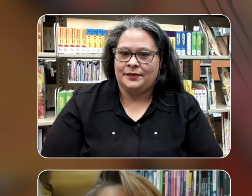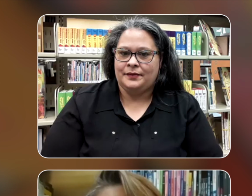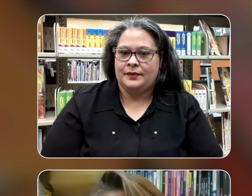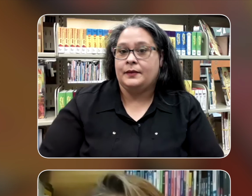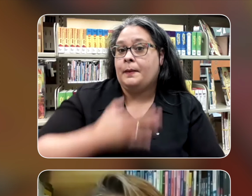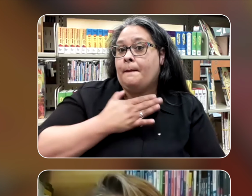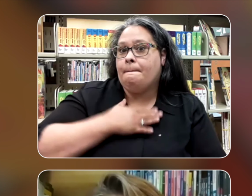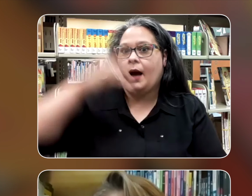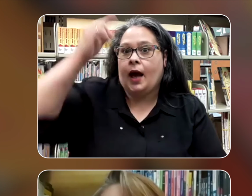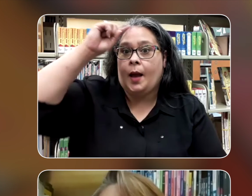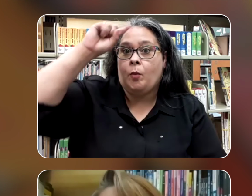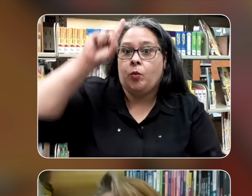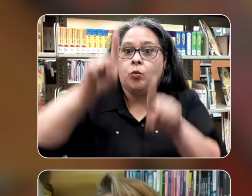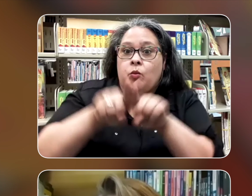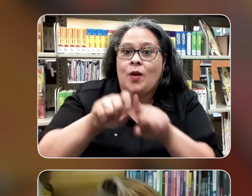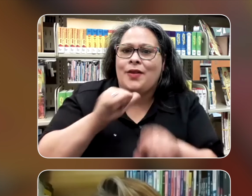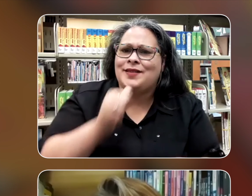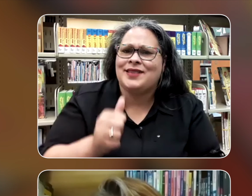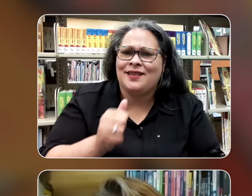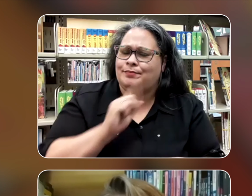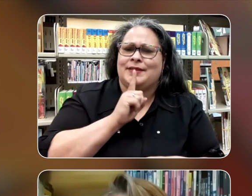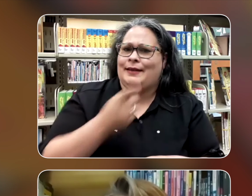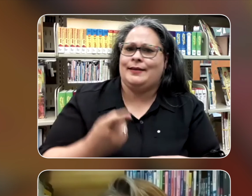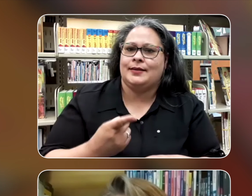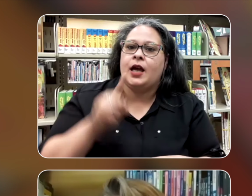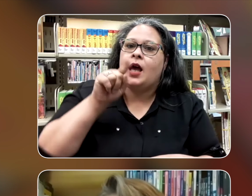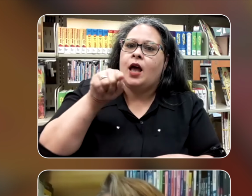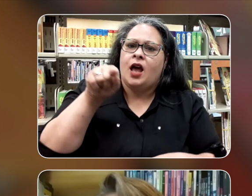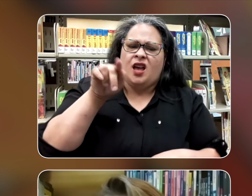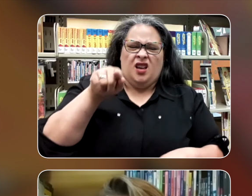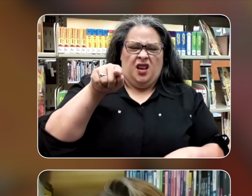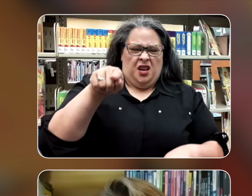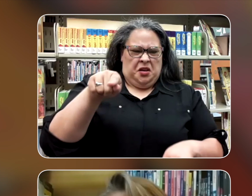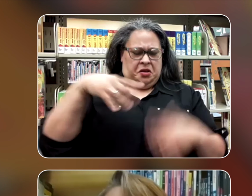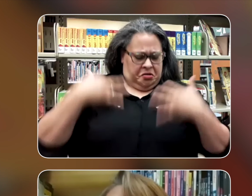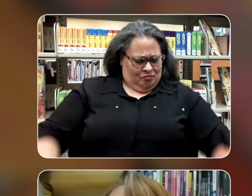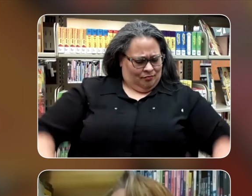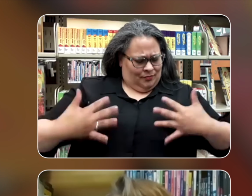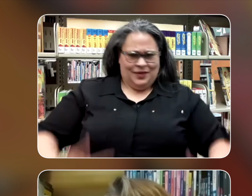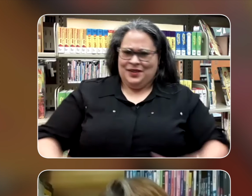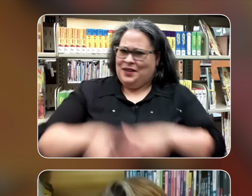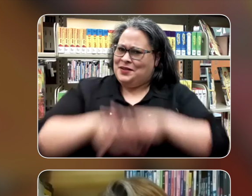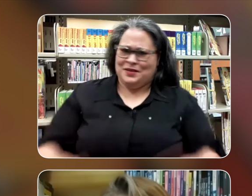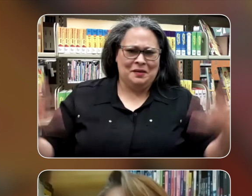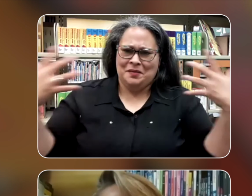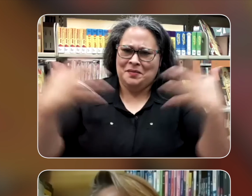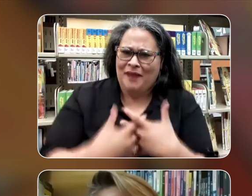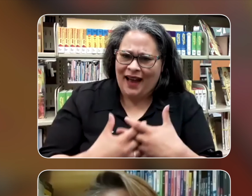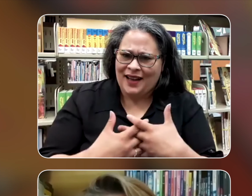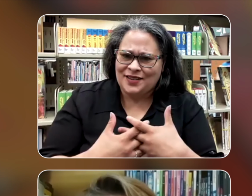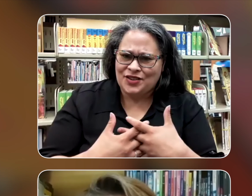My brother says, Marisol, those pants don't match that shirt.